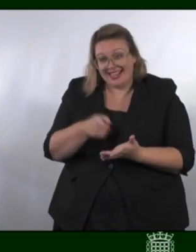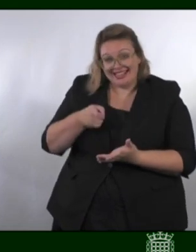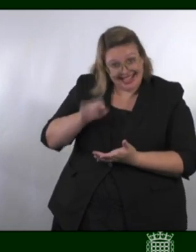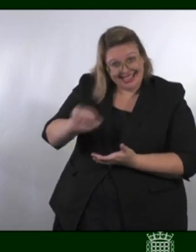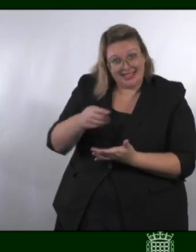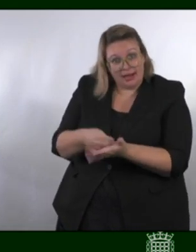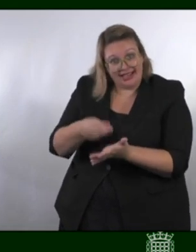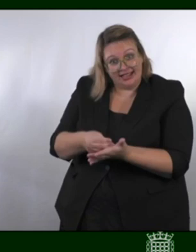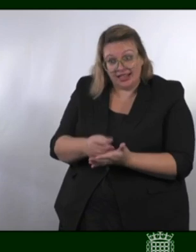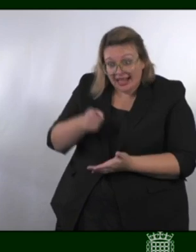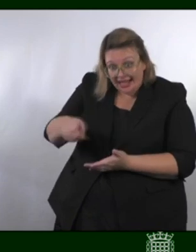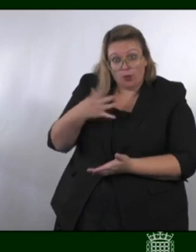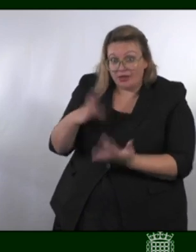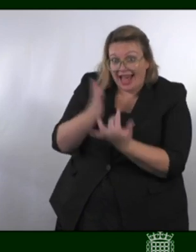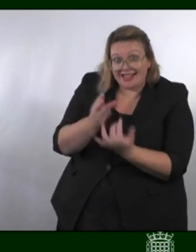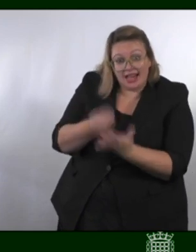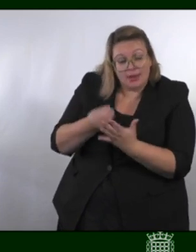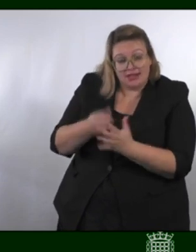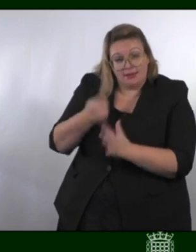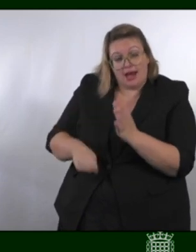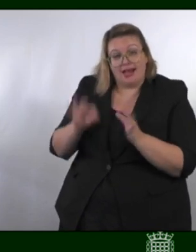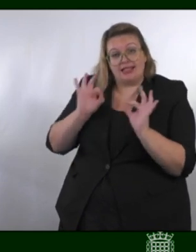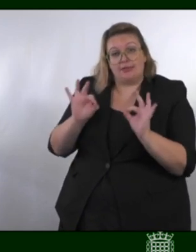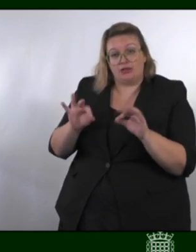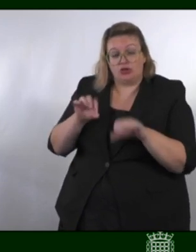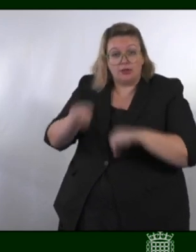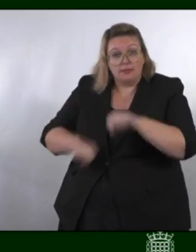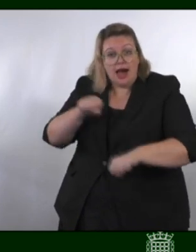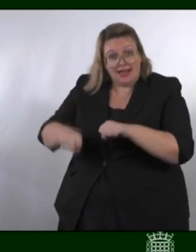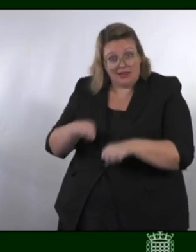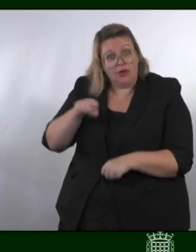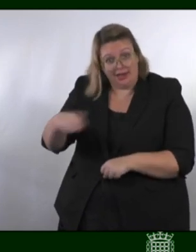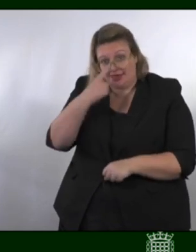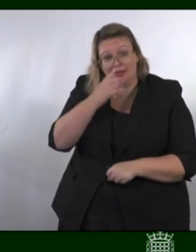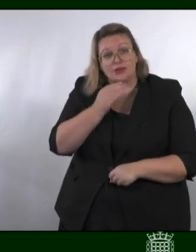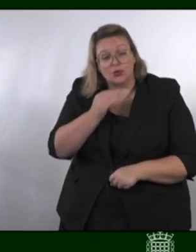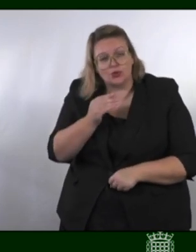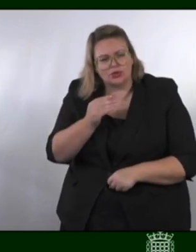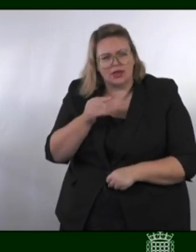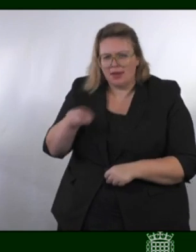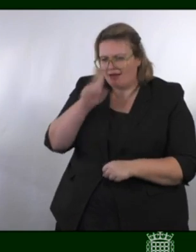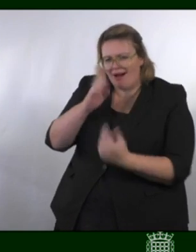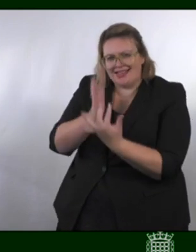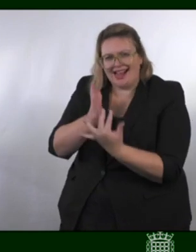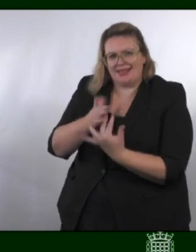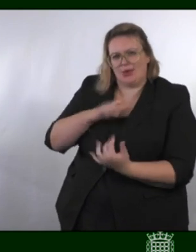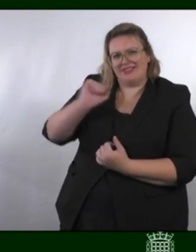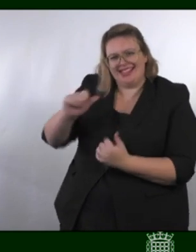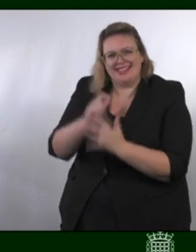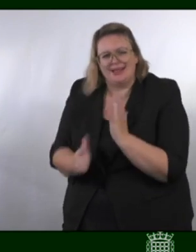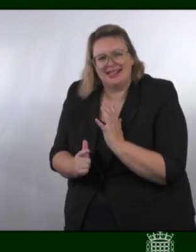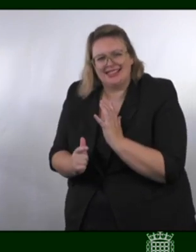to buy a specially adapted tricycle. So will the Prime Minister look at proposals that Mikey's father has shown